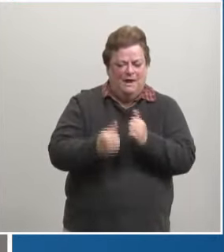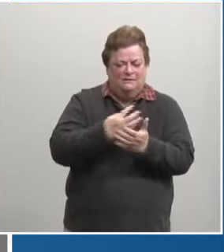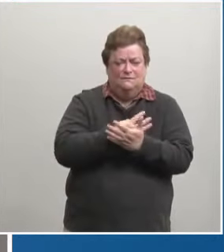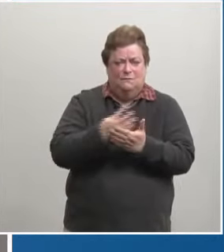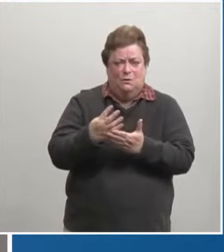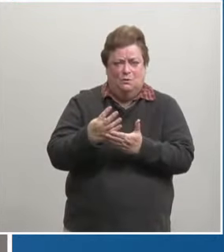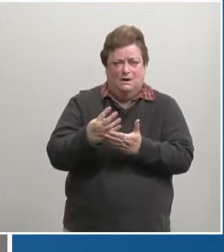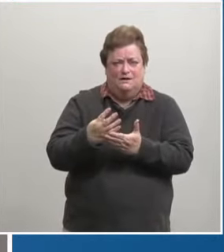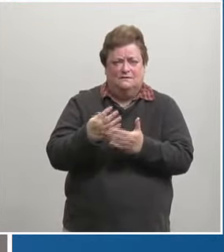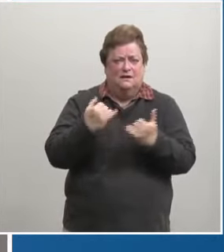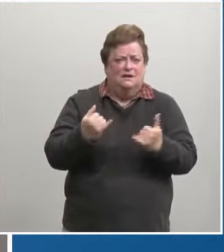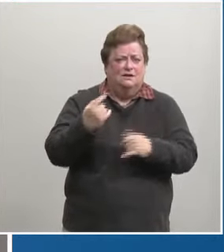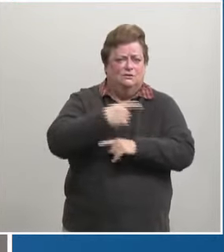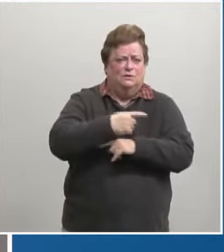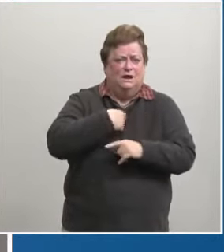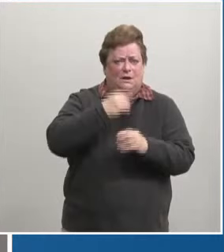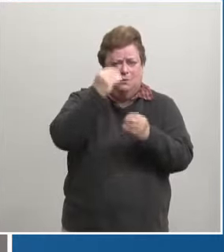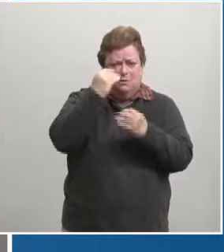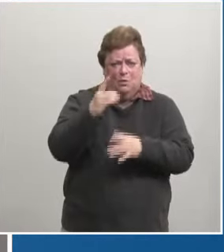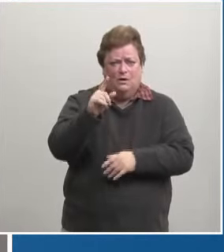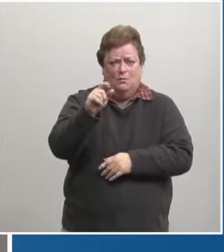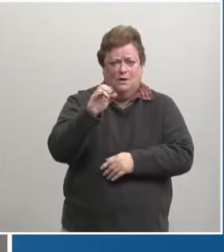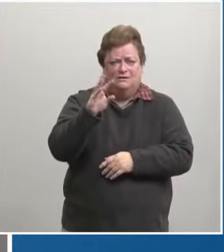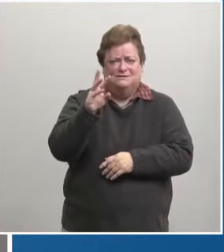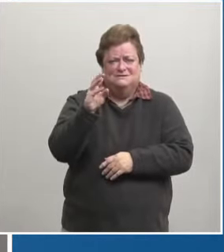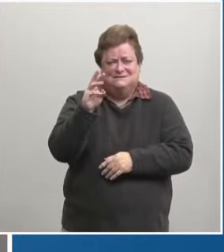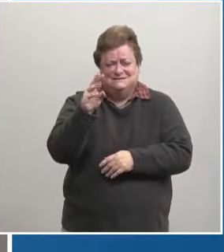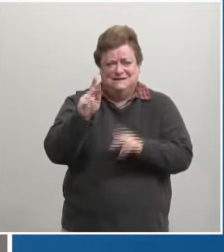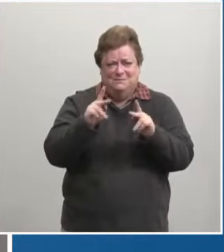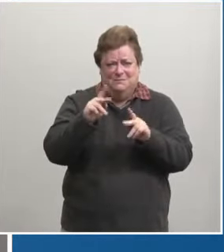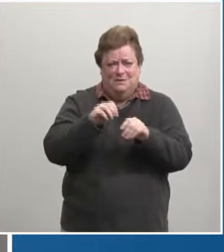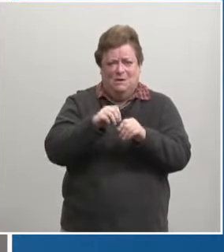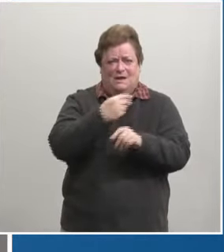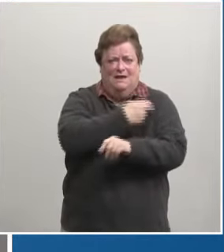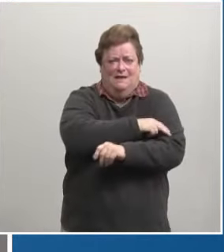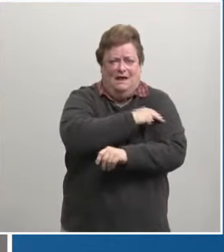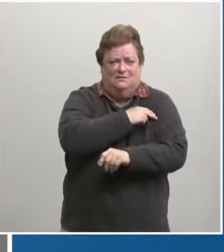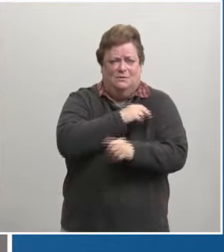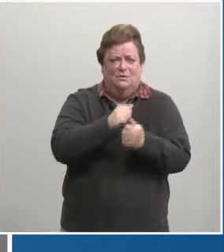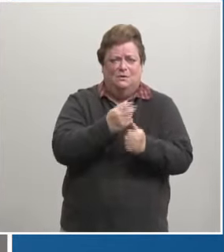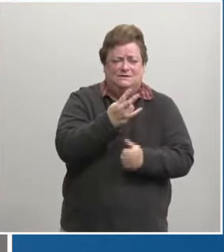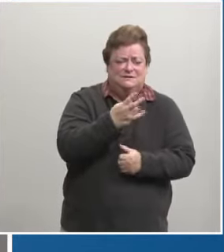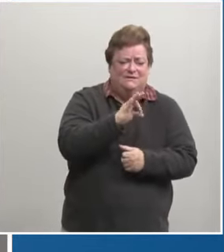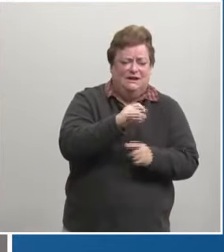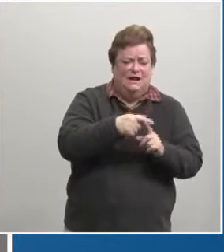weeks. Today, we are reporting 116 hospitalized, with 79 from